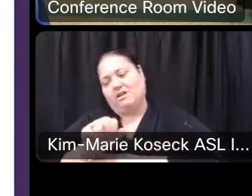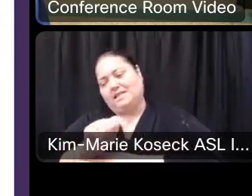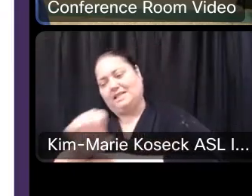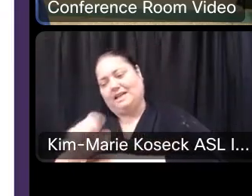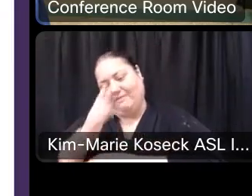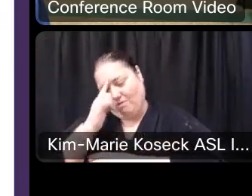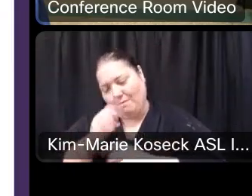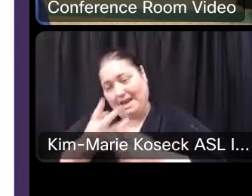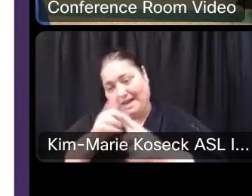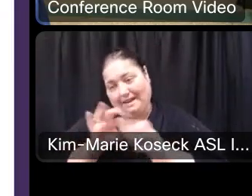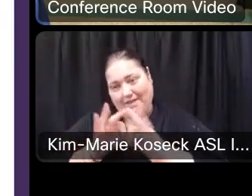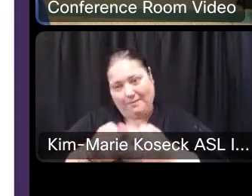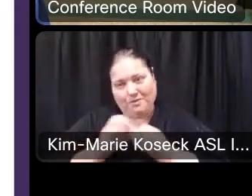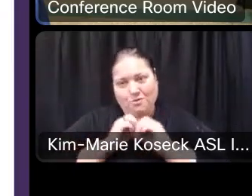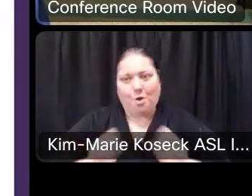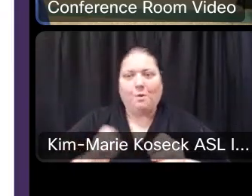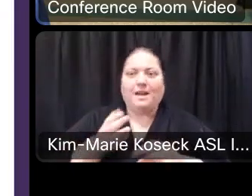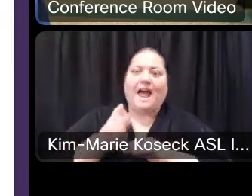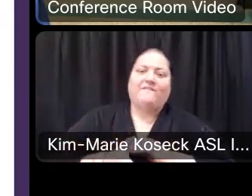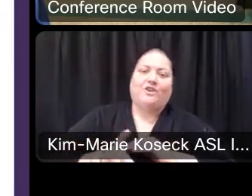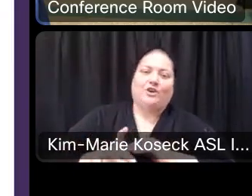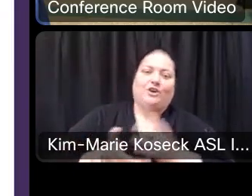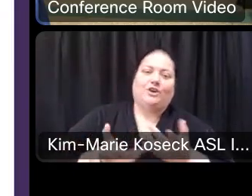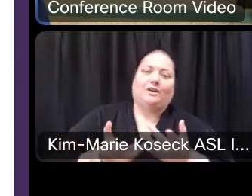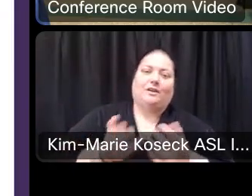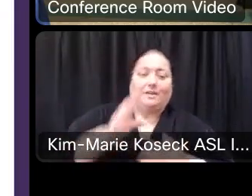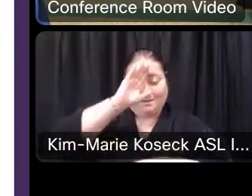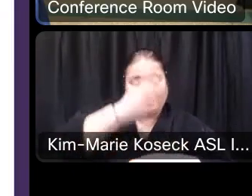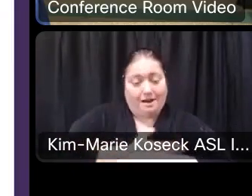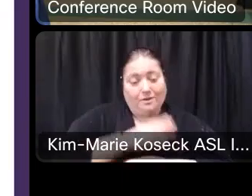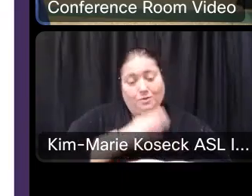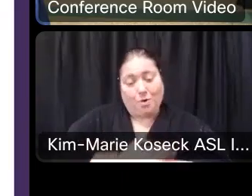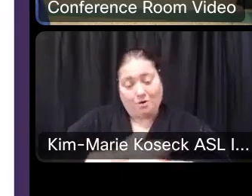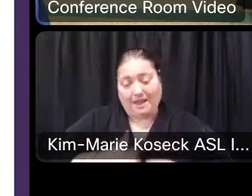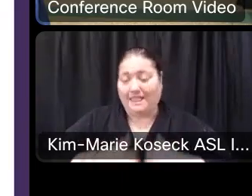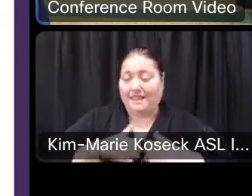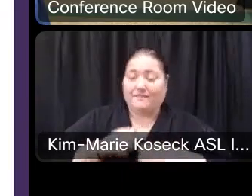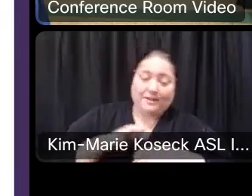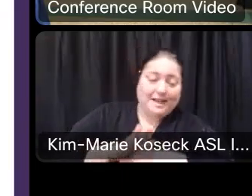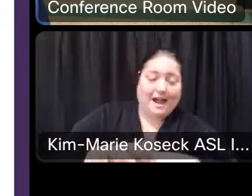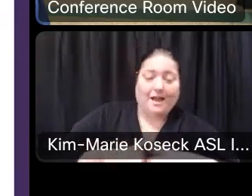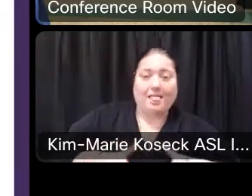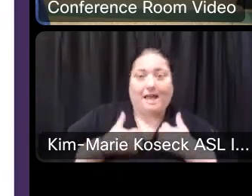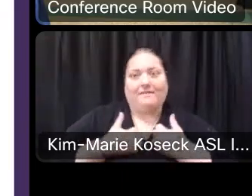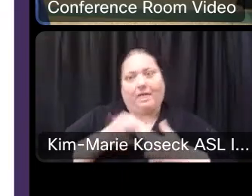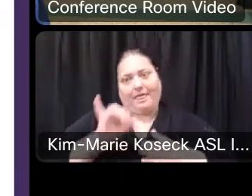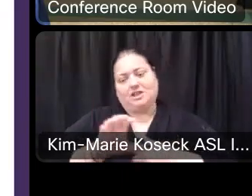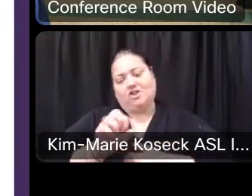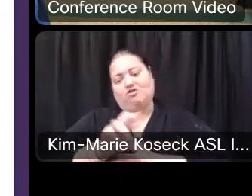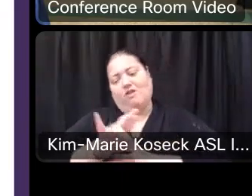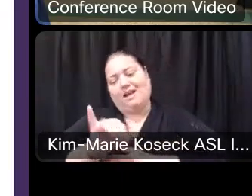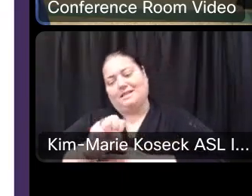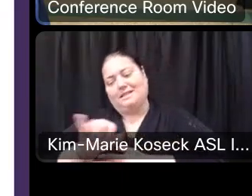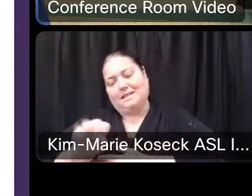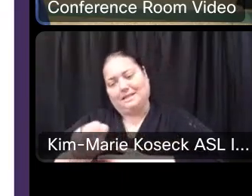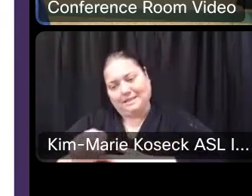nobody after them, and the son or daughters live with those parents their entire life. That's a crisis that we